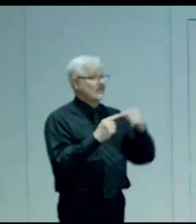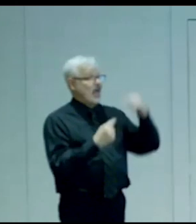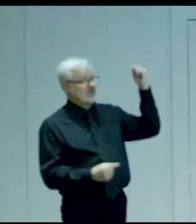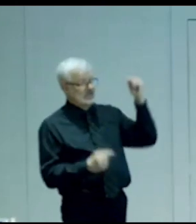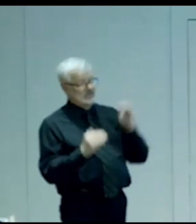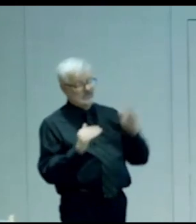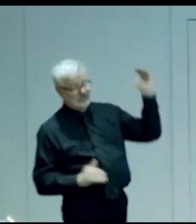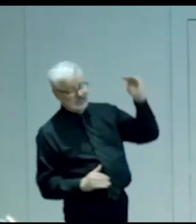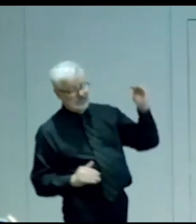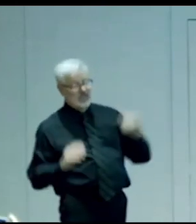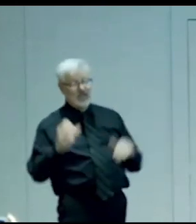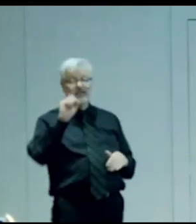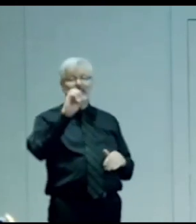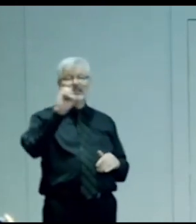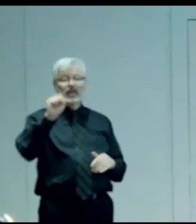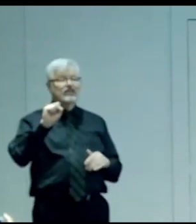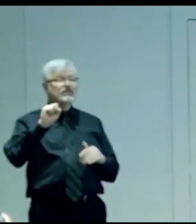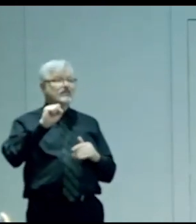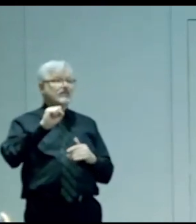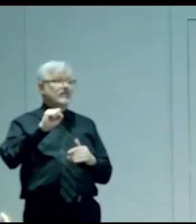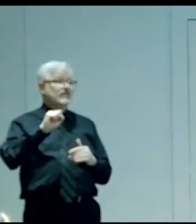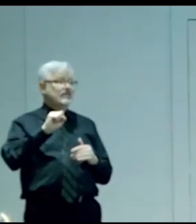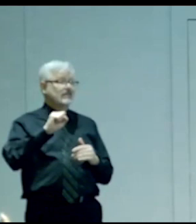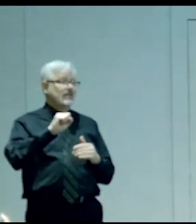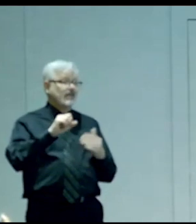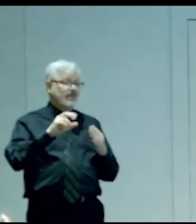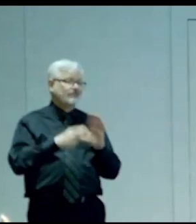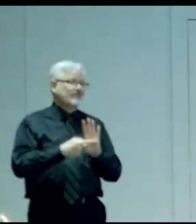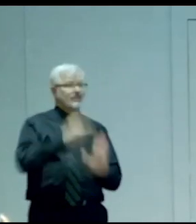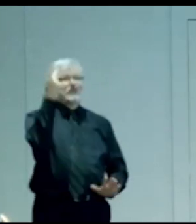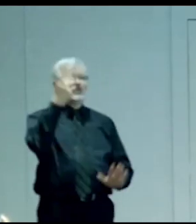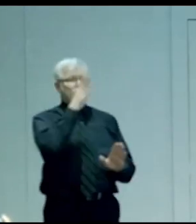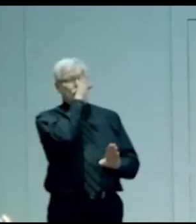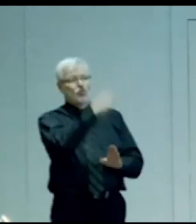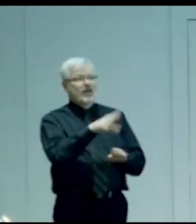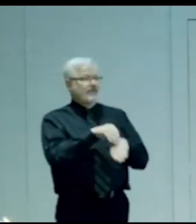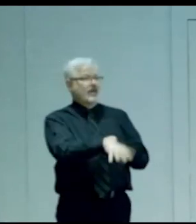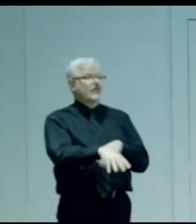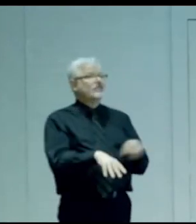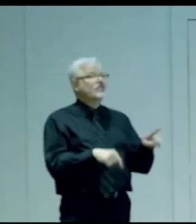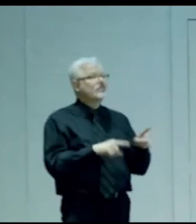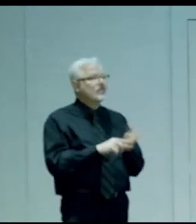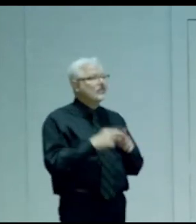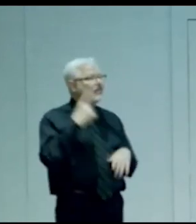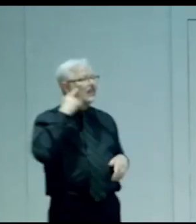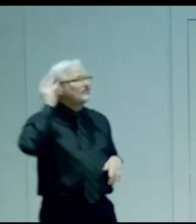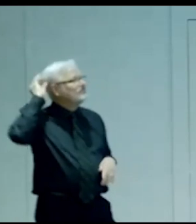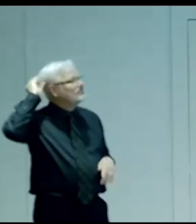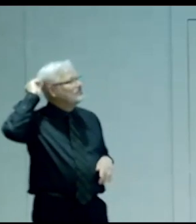from SES to add to the direct effect. So that when you start talking about